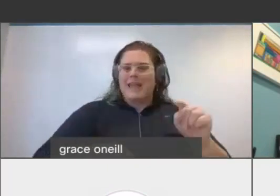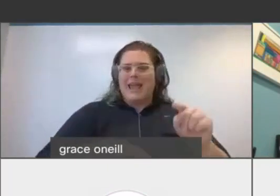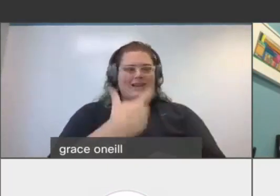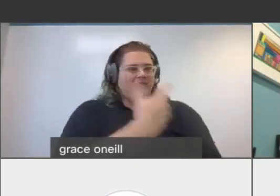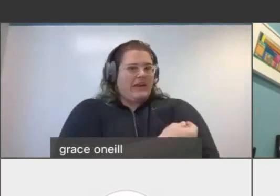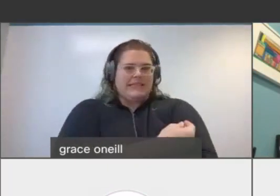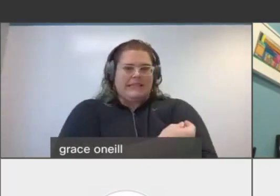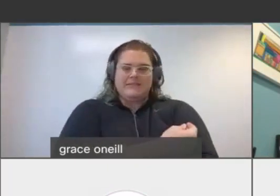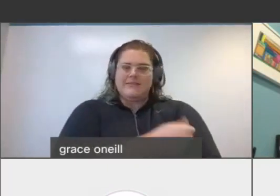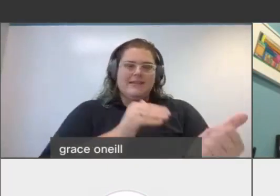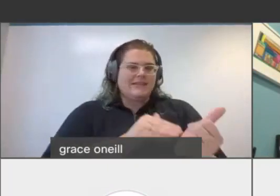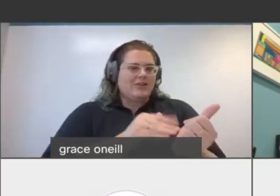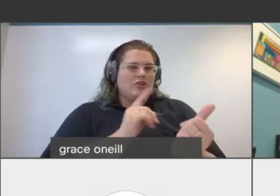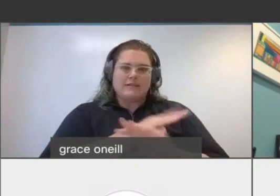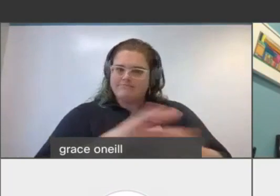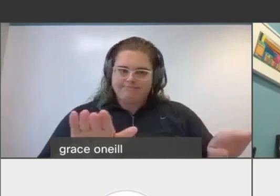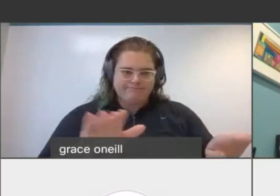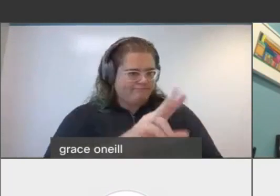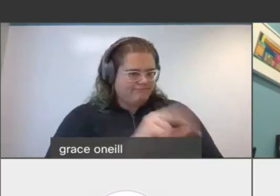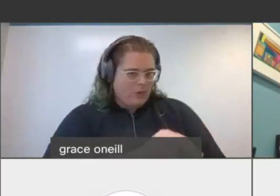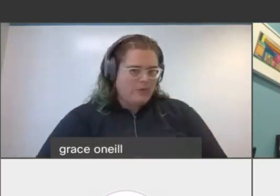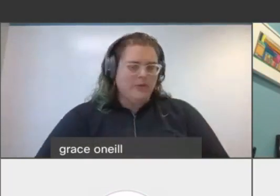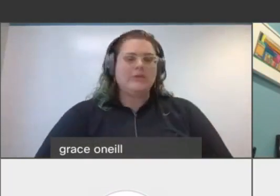And in those instances,